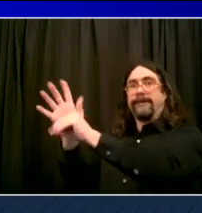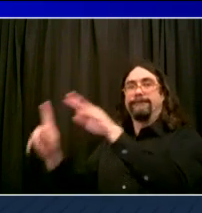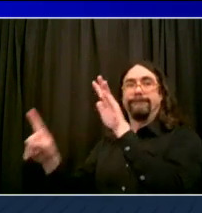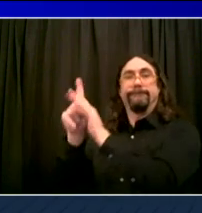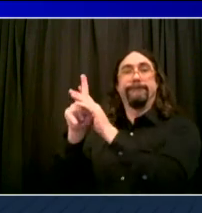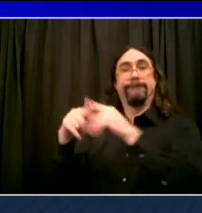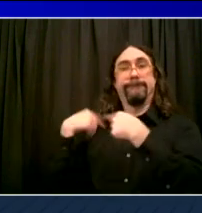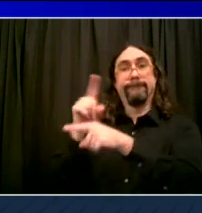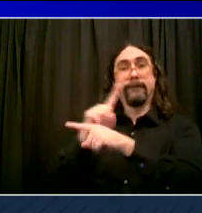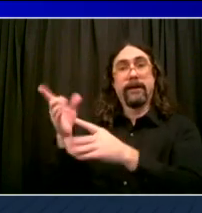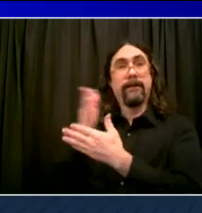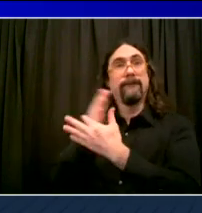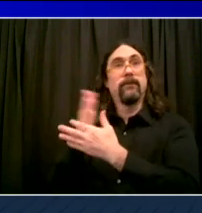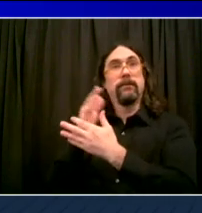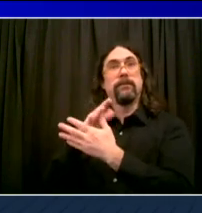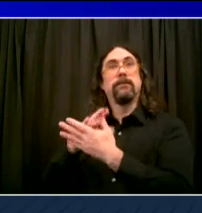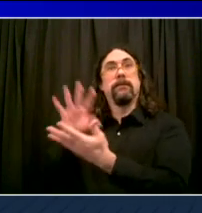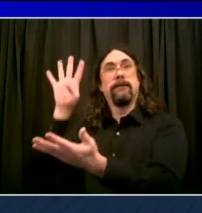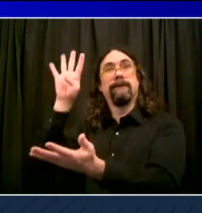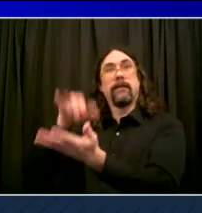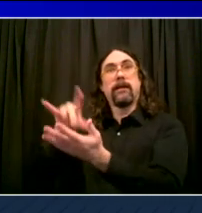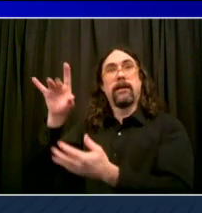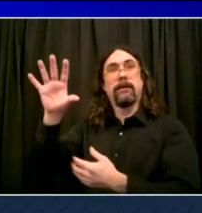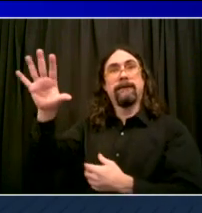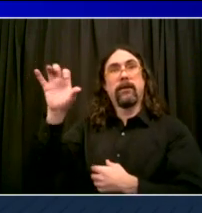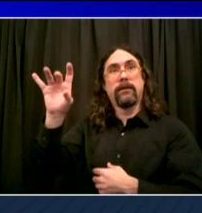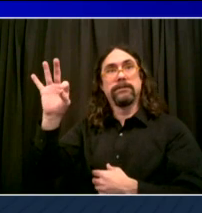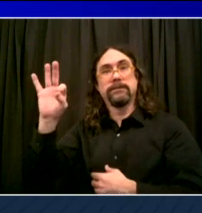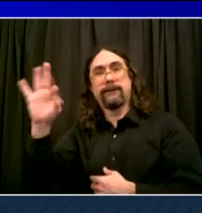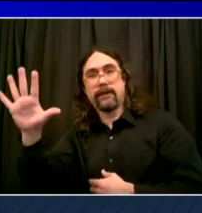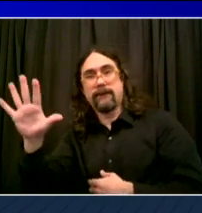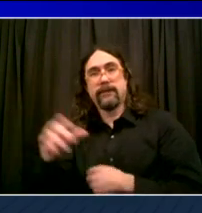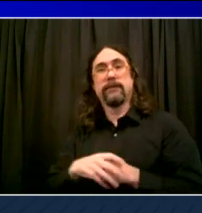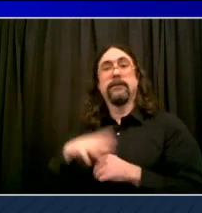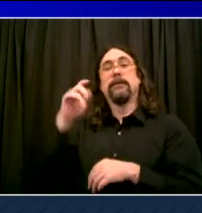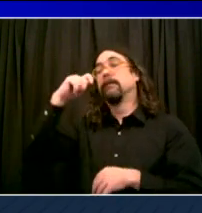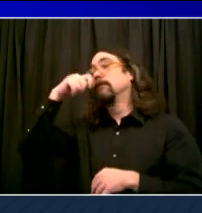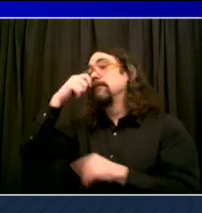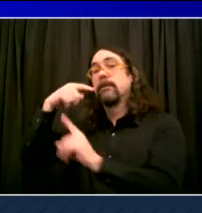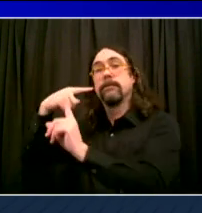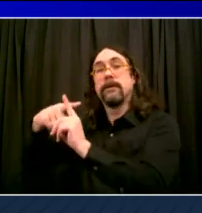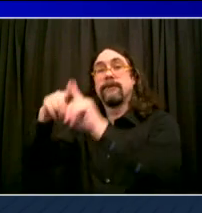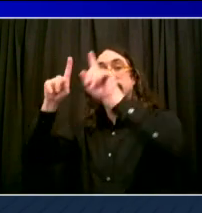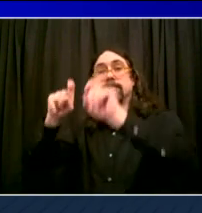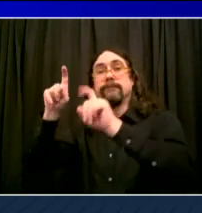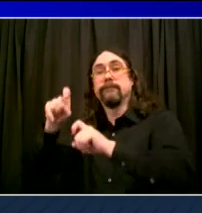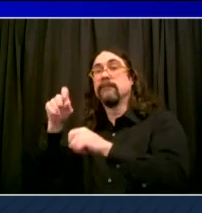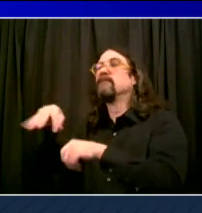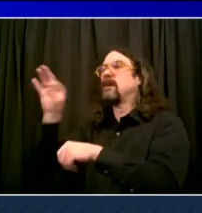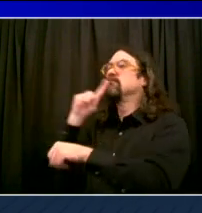4,585. And number three, the percent of people testing positive citywide for COVID-19, today's number,